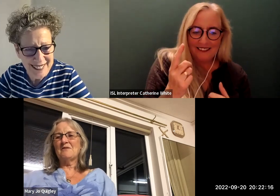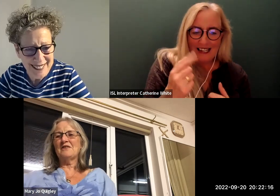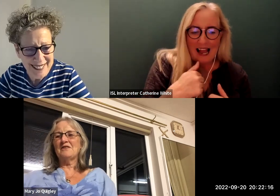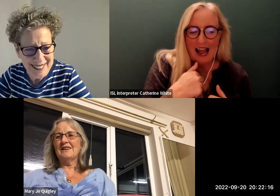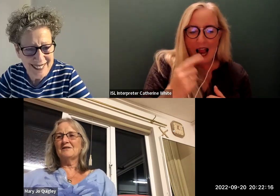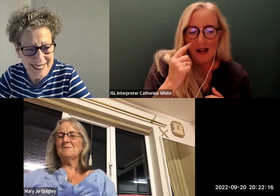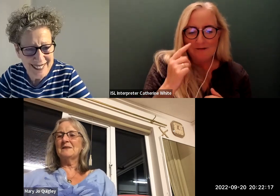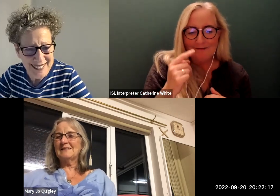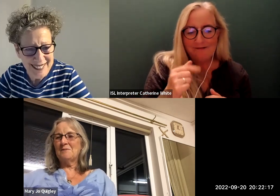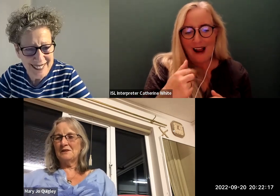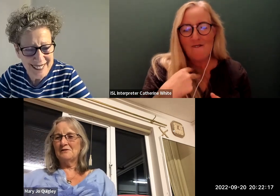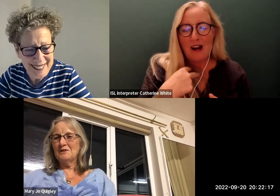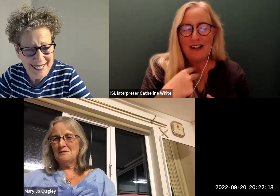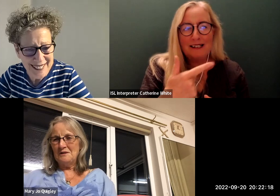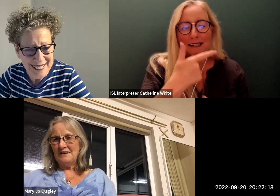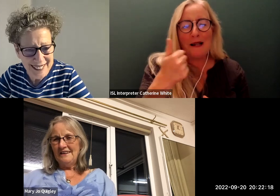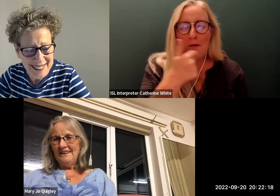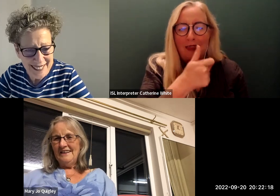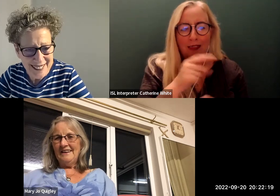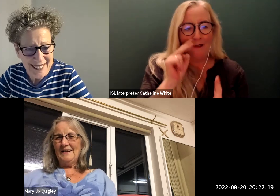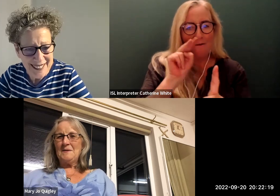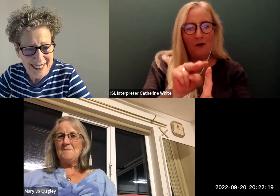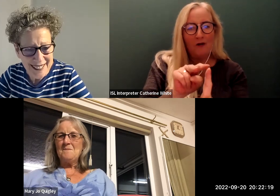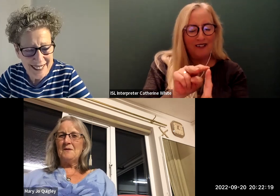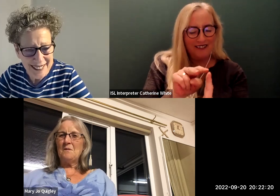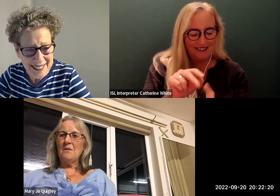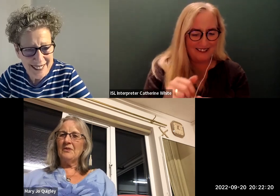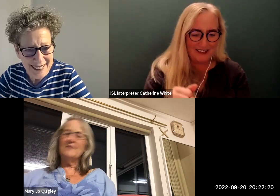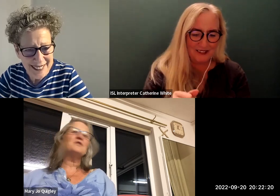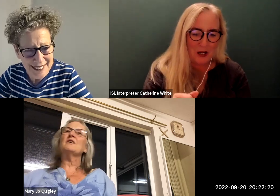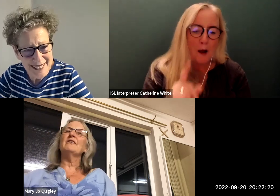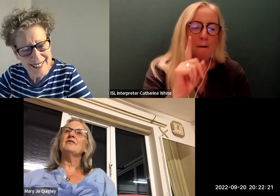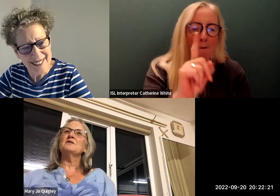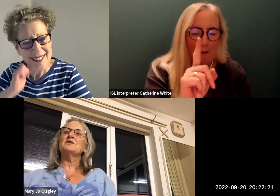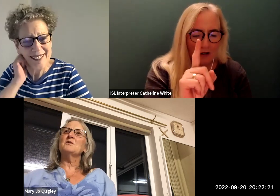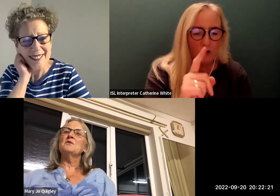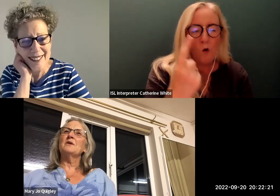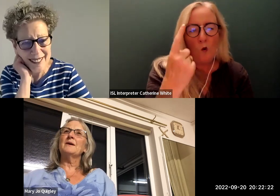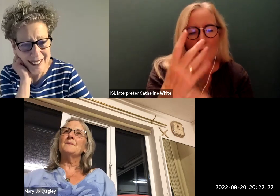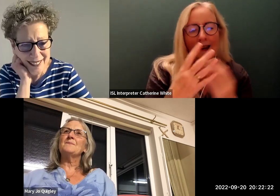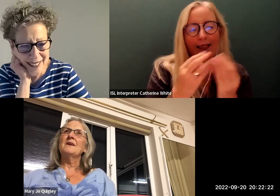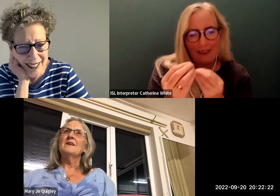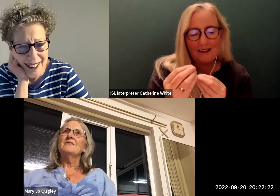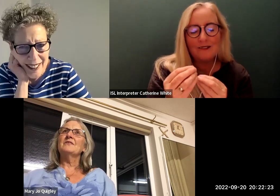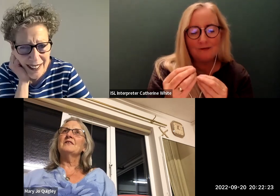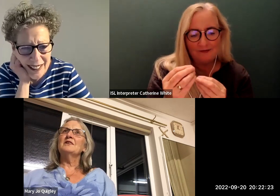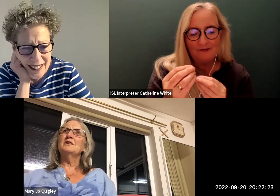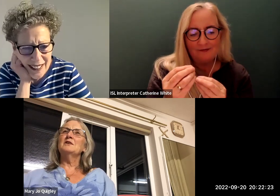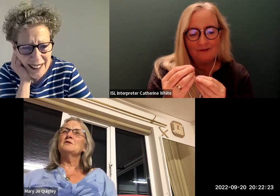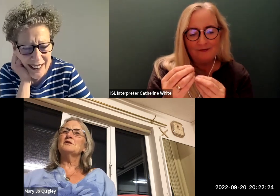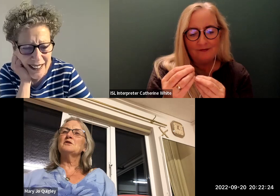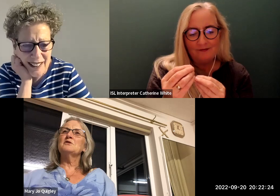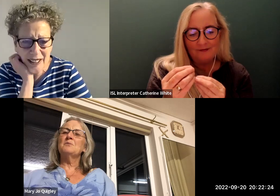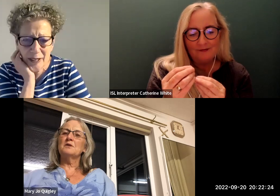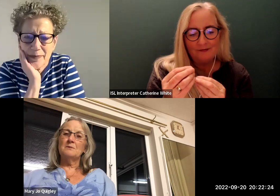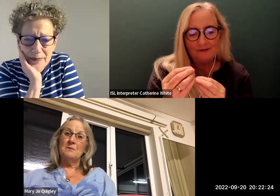from a very kind of simplistic point of view. But one thing that I found, though, that